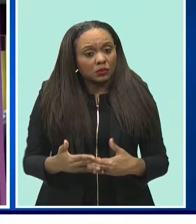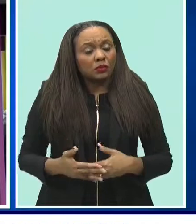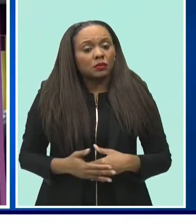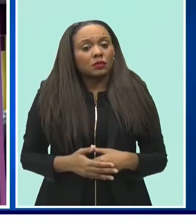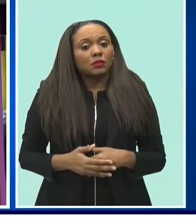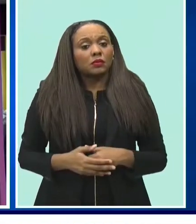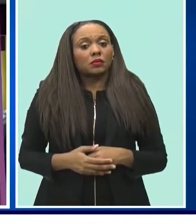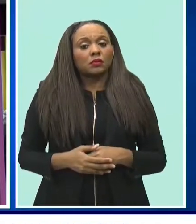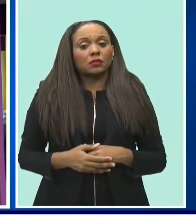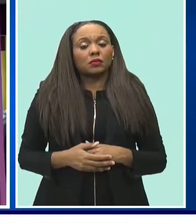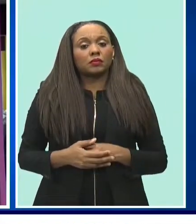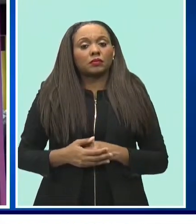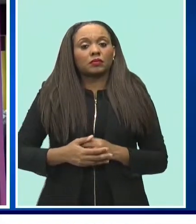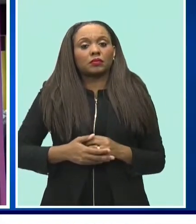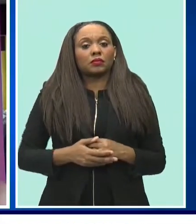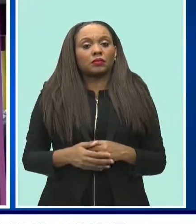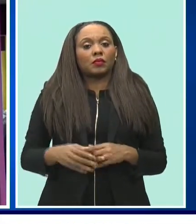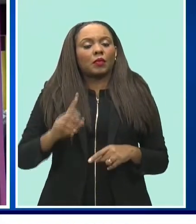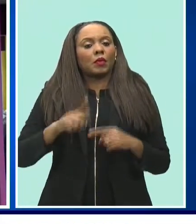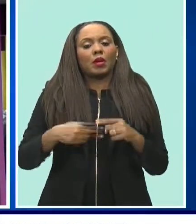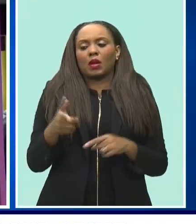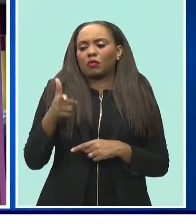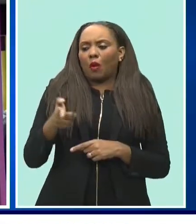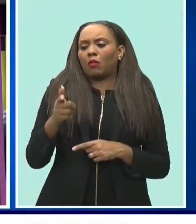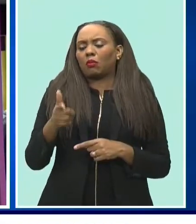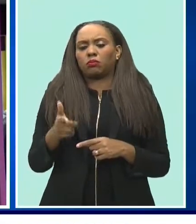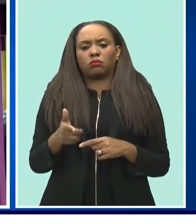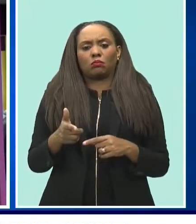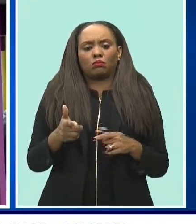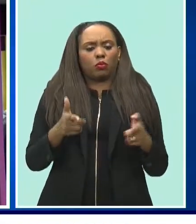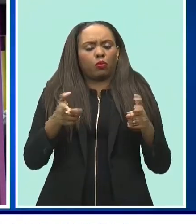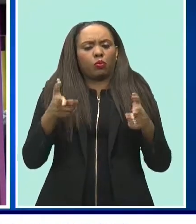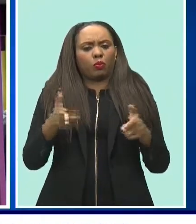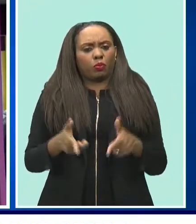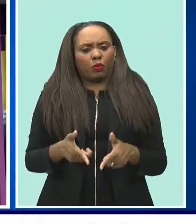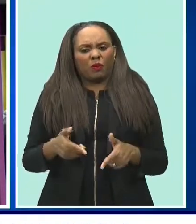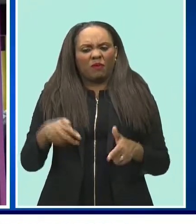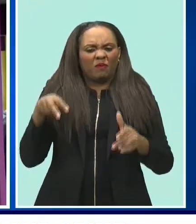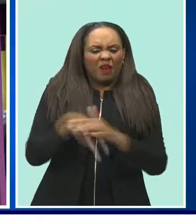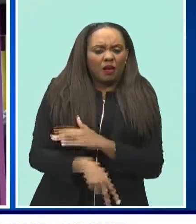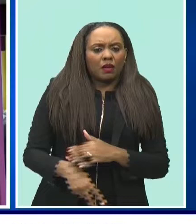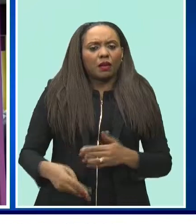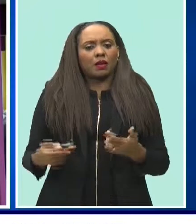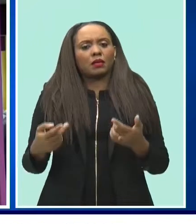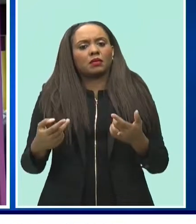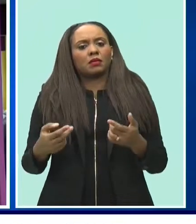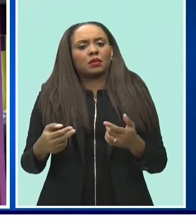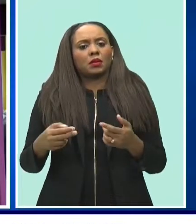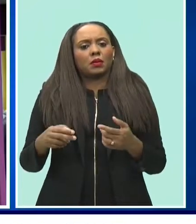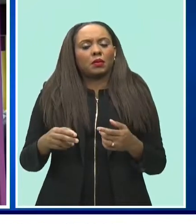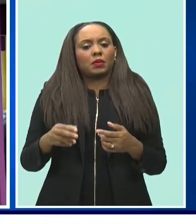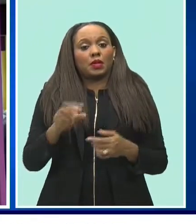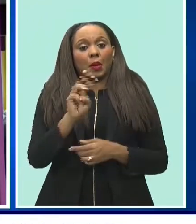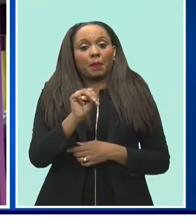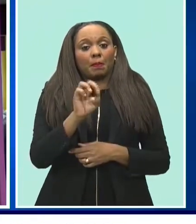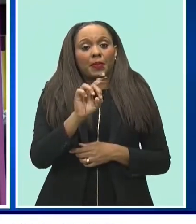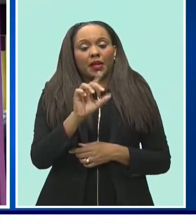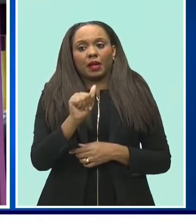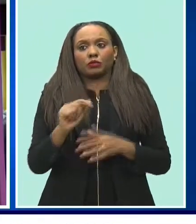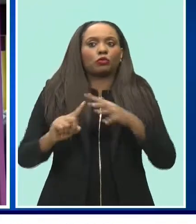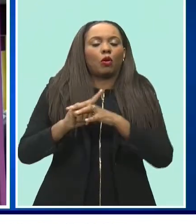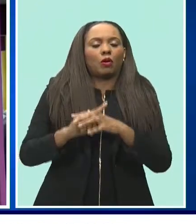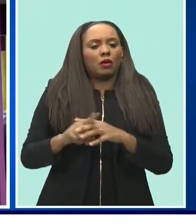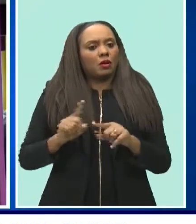The press will get called whenever there's a shooting, of course, but you're not going to get called when the police are making